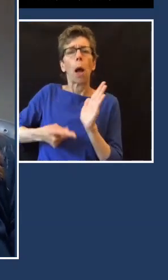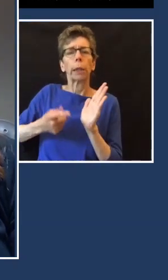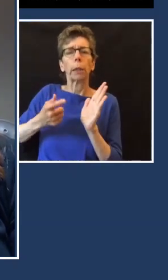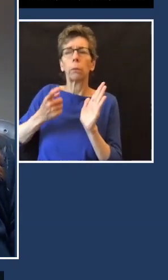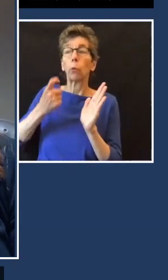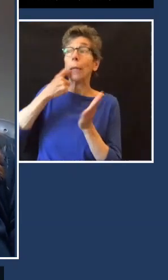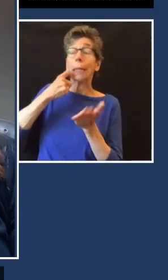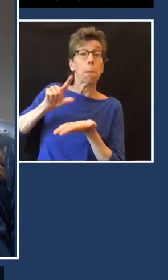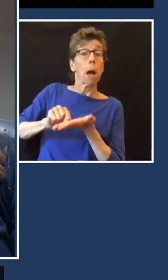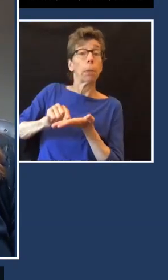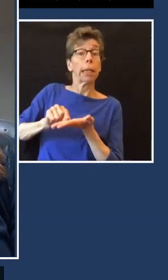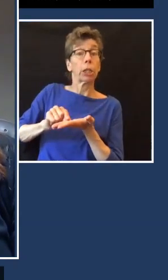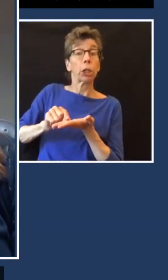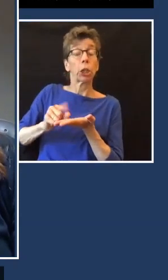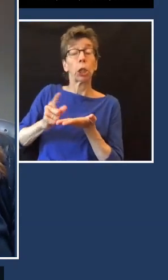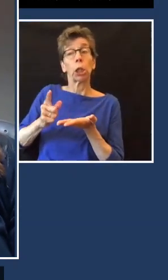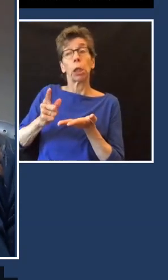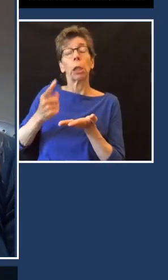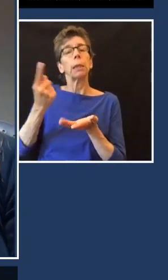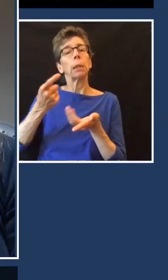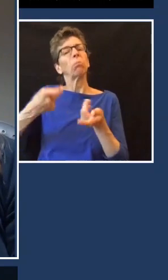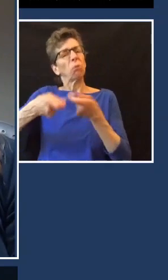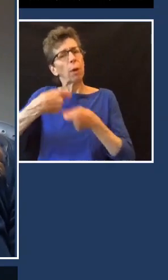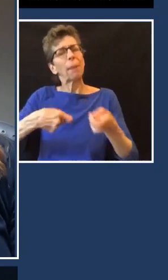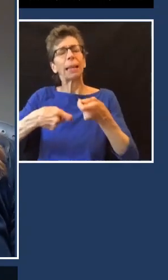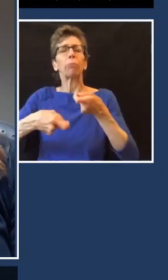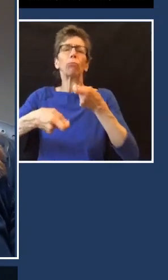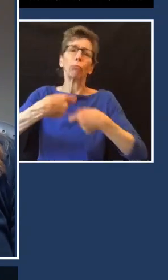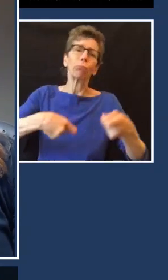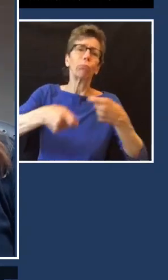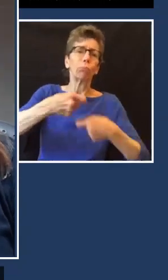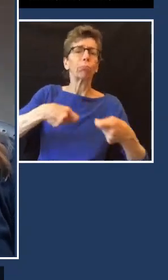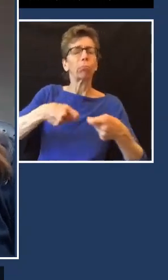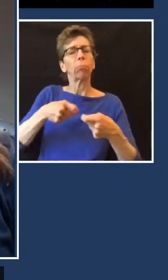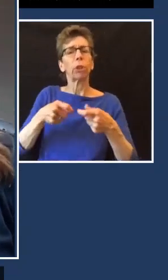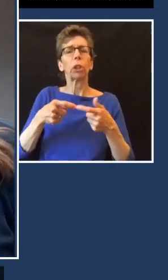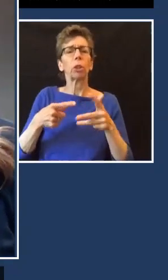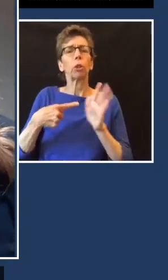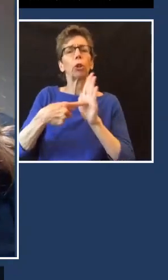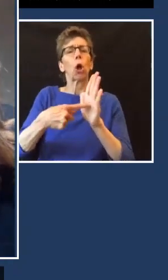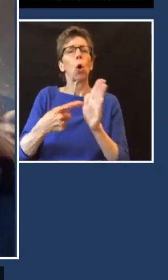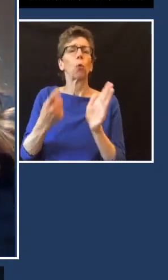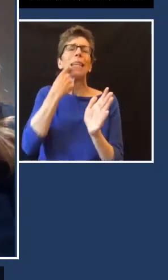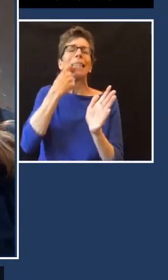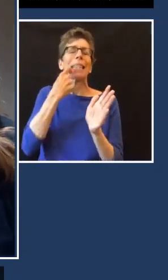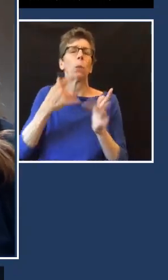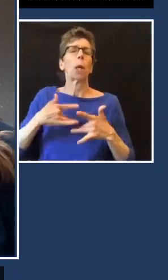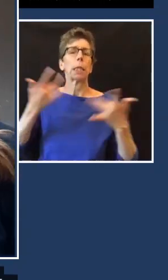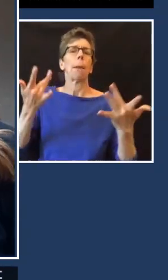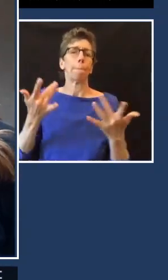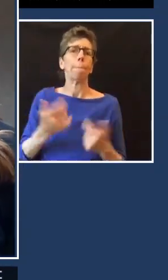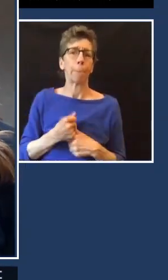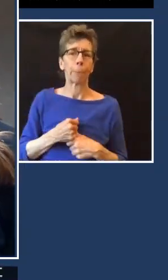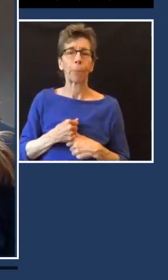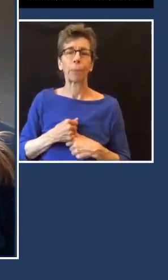you may want to change out your featured content on your profile as well. That's